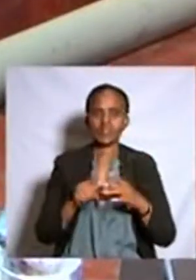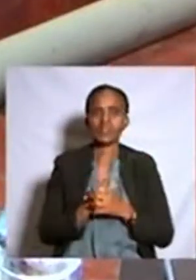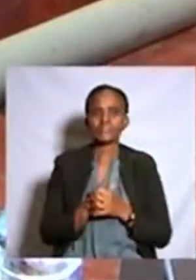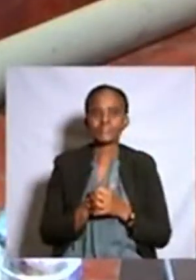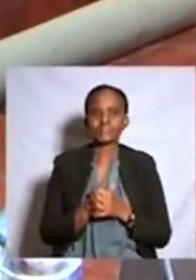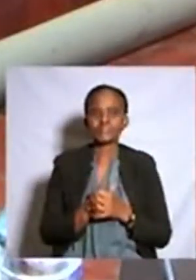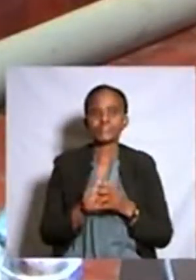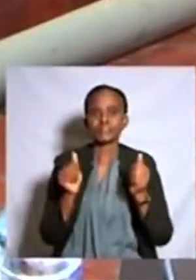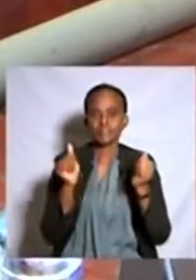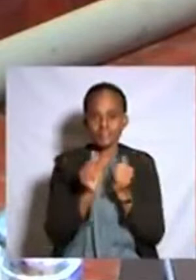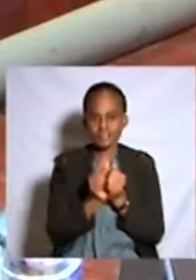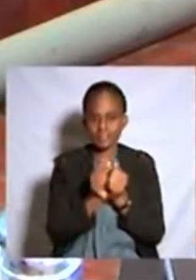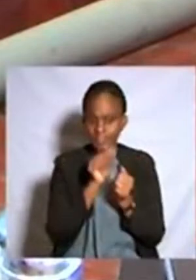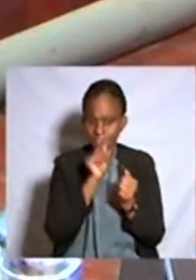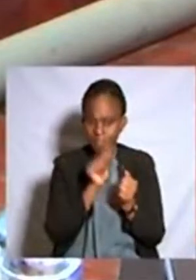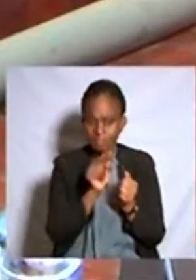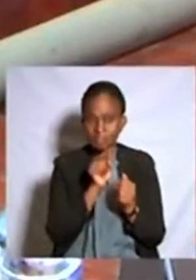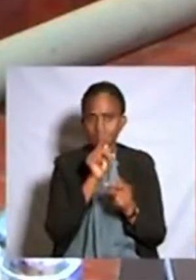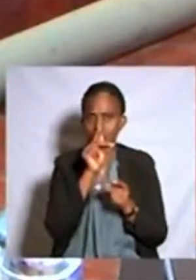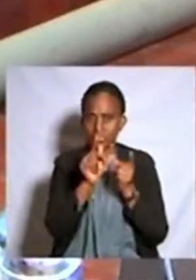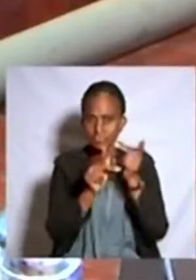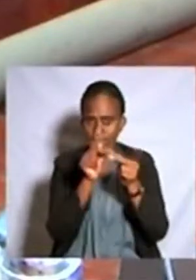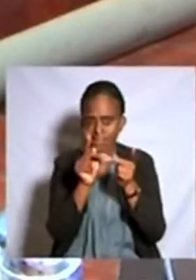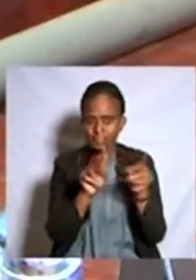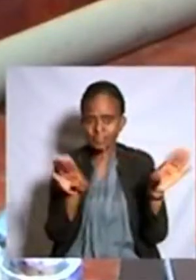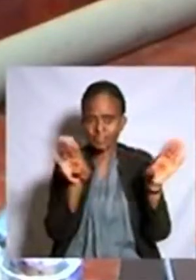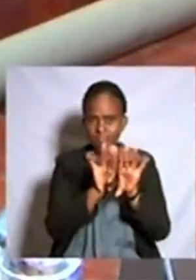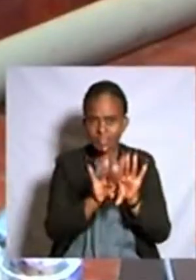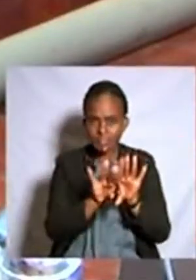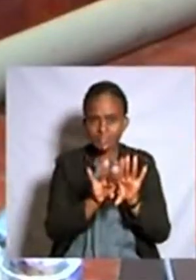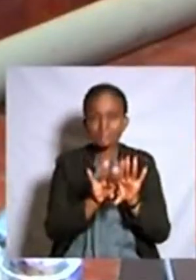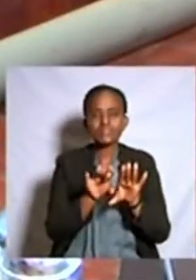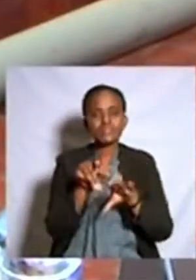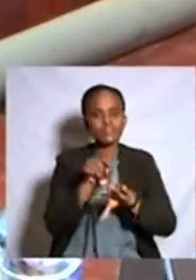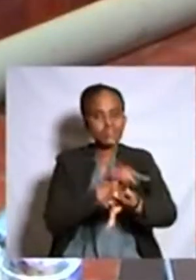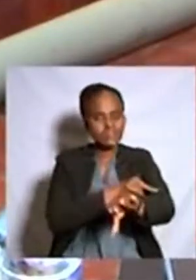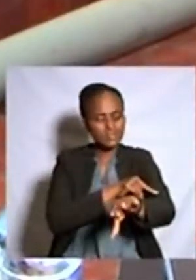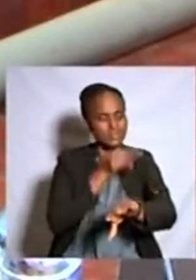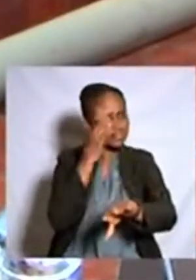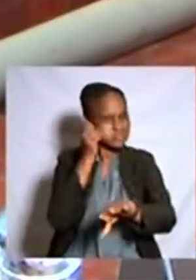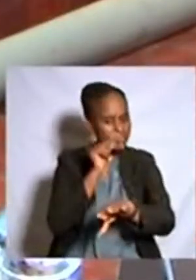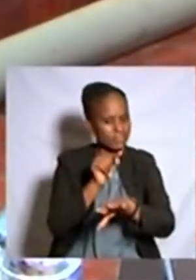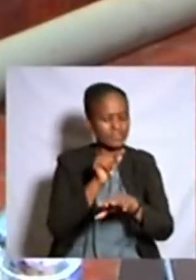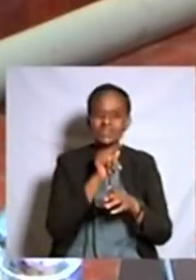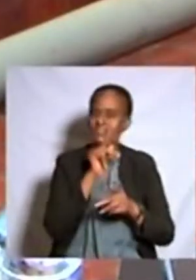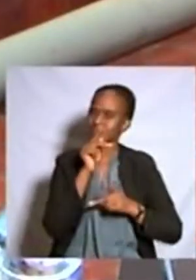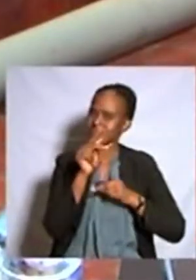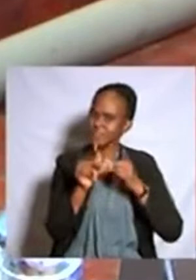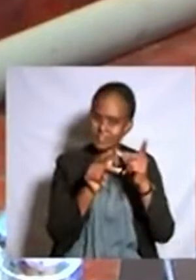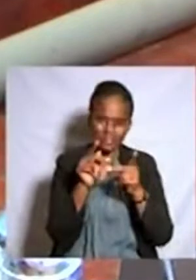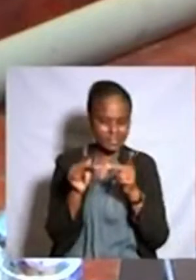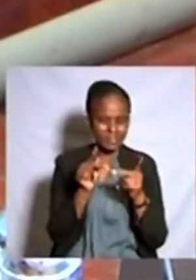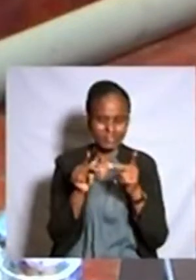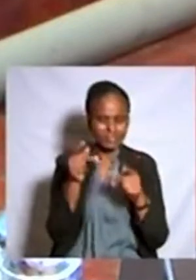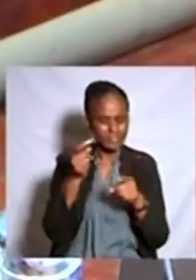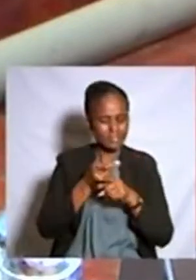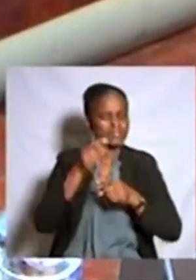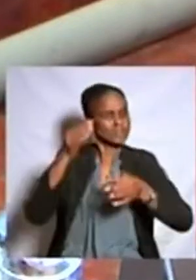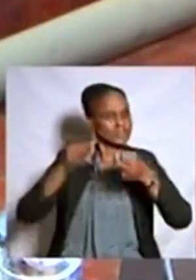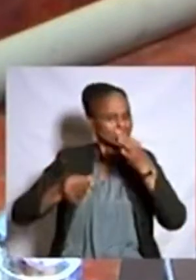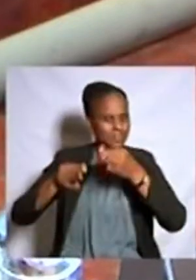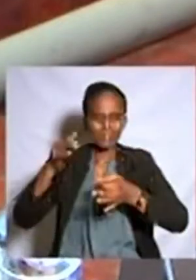Regarding the foreclosure process, why it takes long, Chair, we have noted that the process itself to obtain consent from court takes